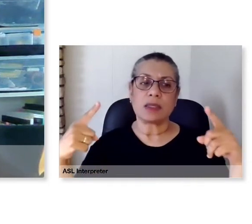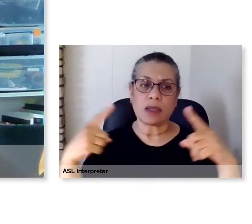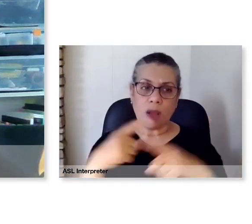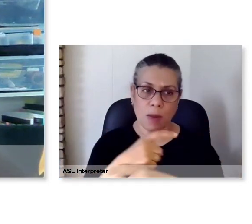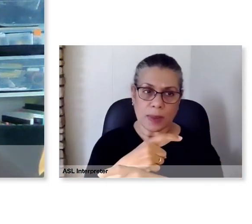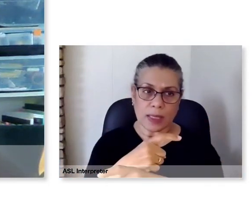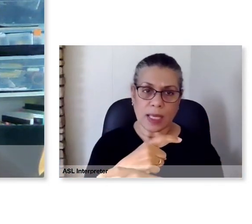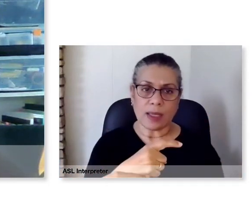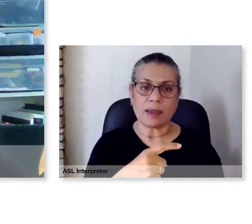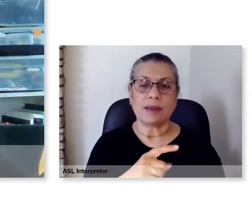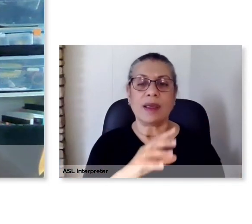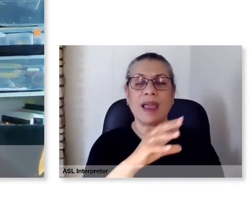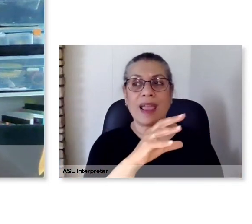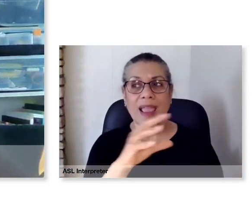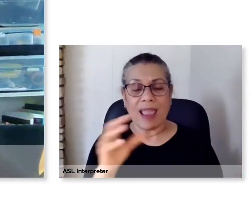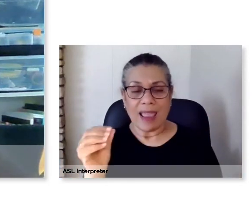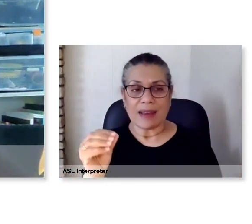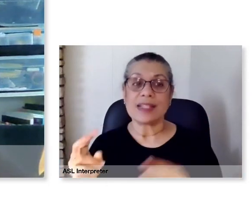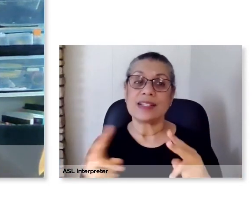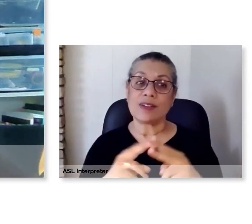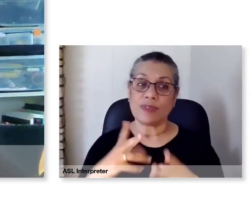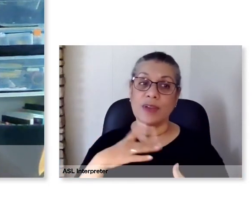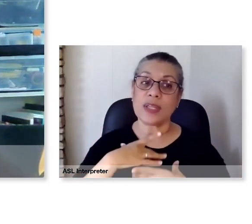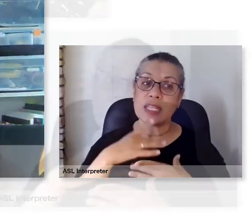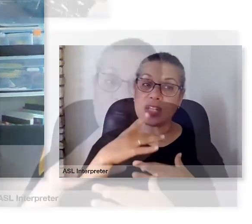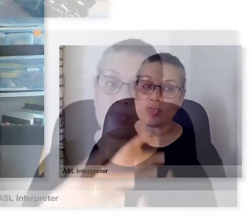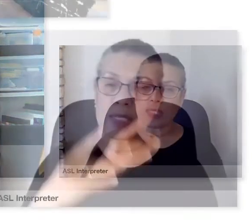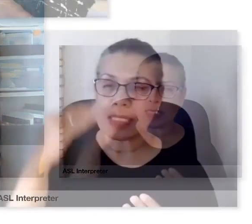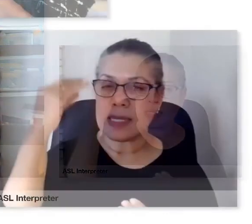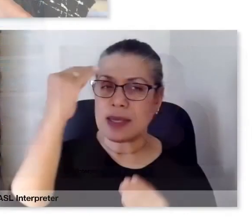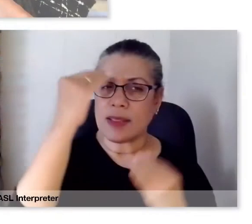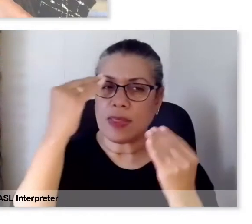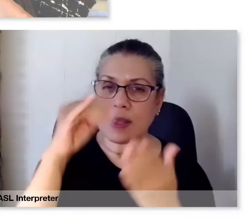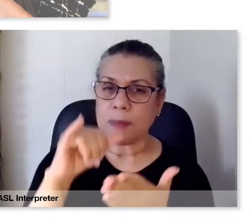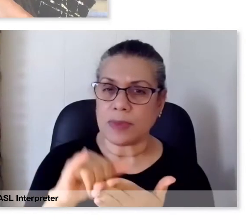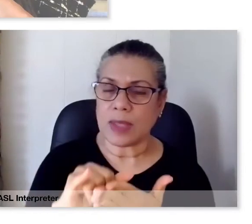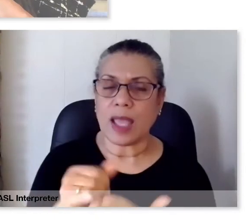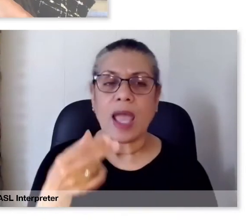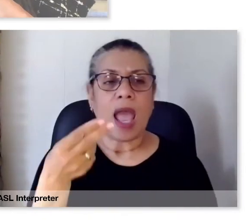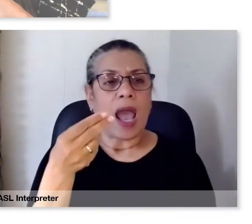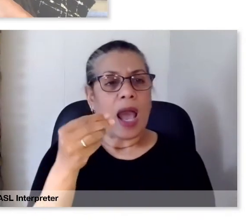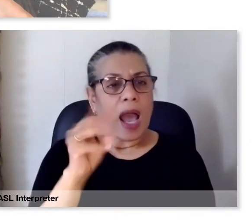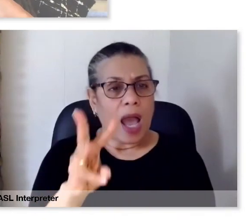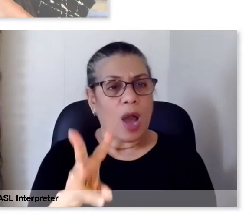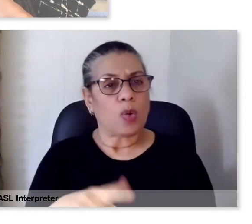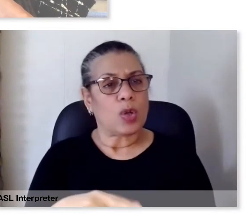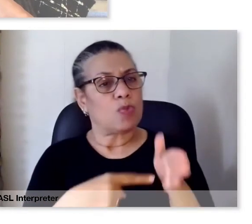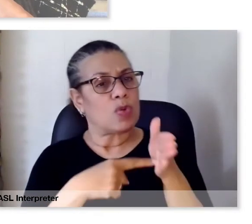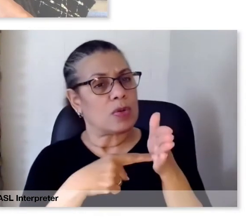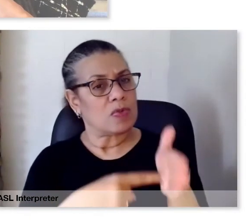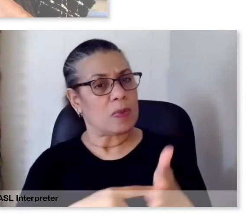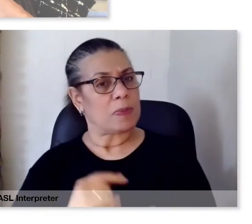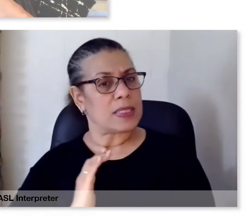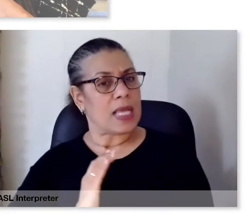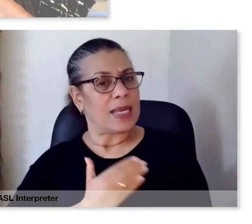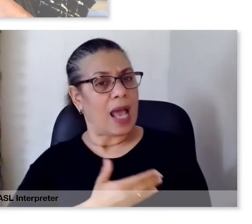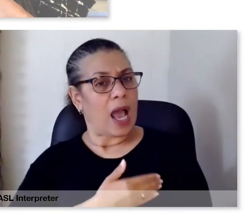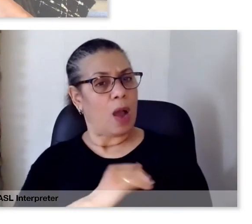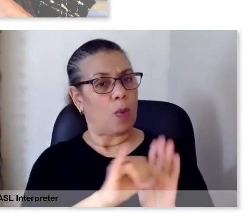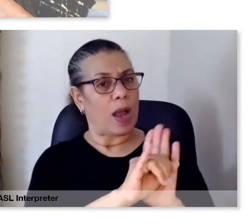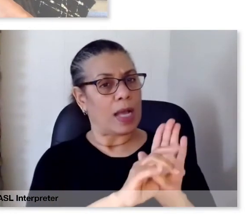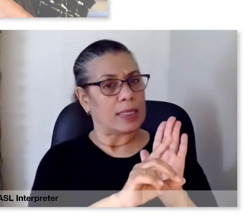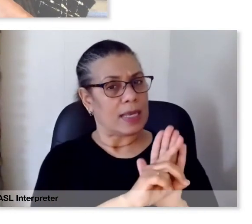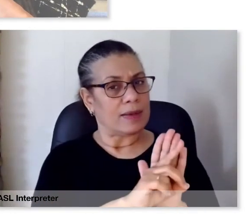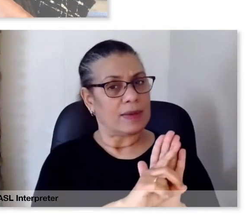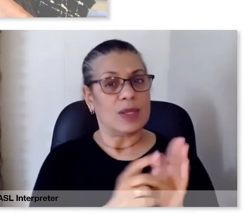also very, very interesting to think about, like, how are we going to represent our identities? So I would like to also hear from you,